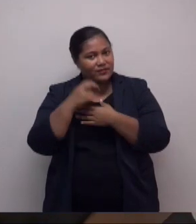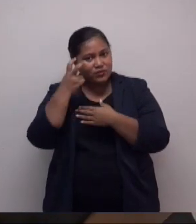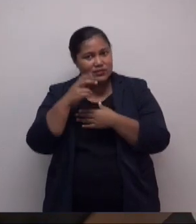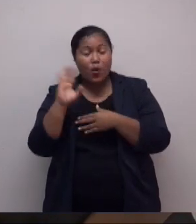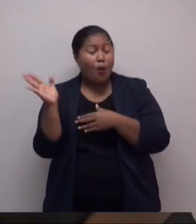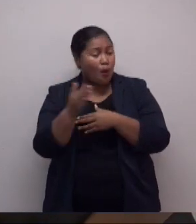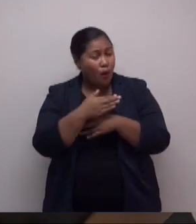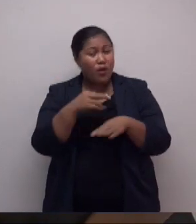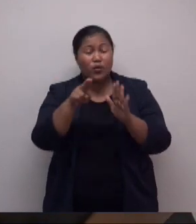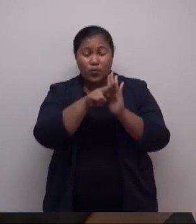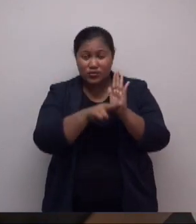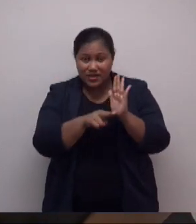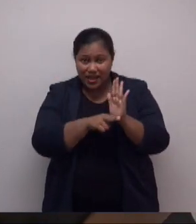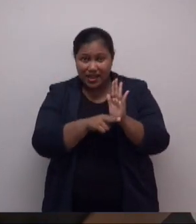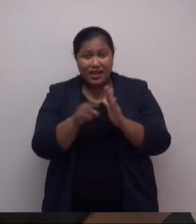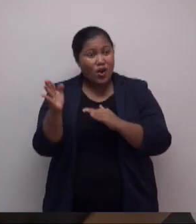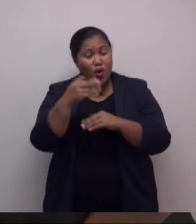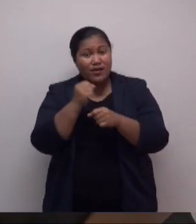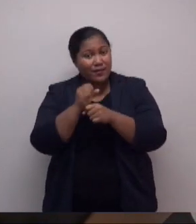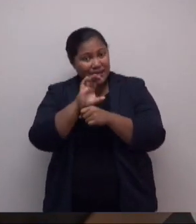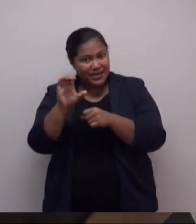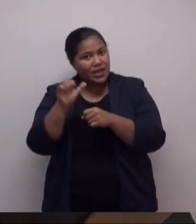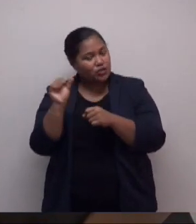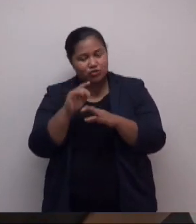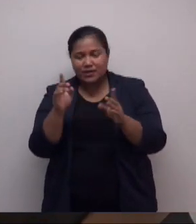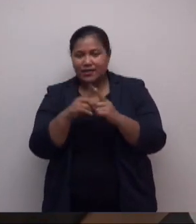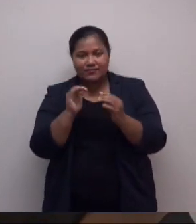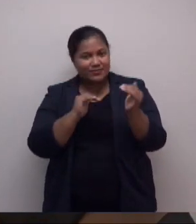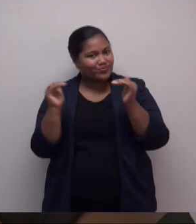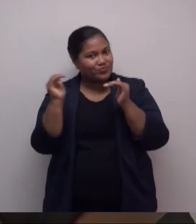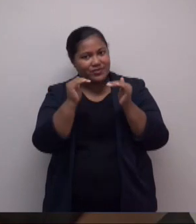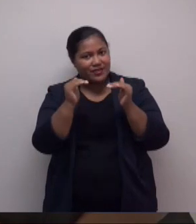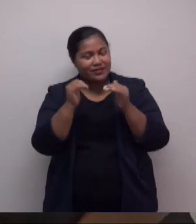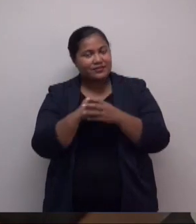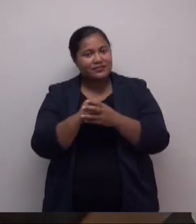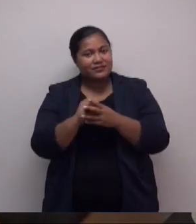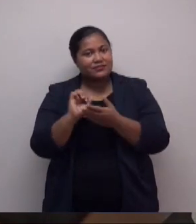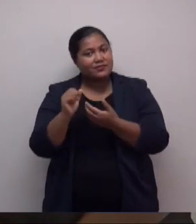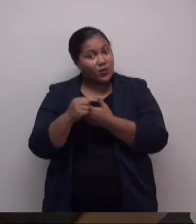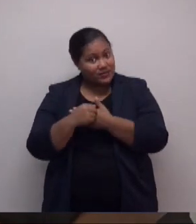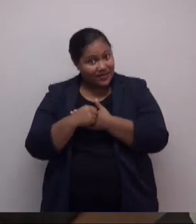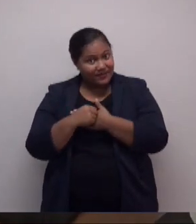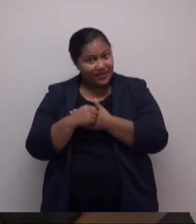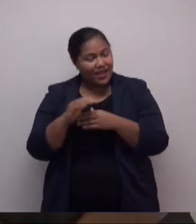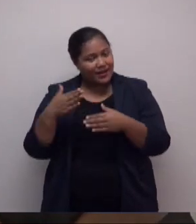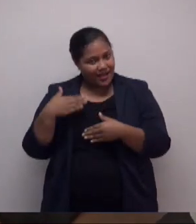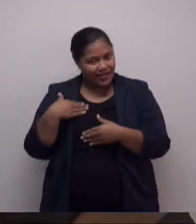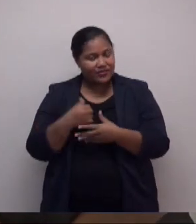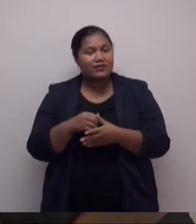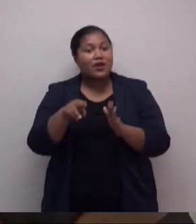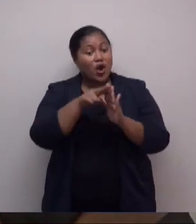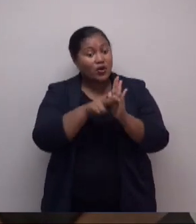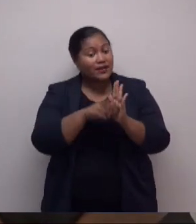hotels and excursions to meet the highest standards of comfort, health, and safety. Hotels